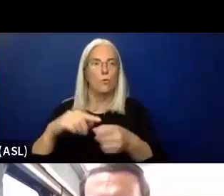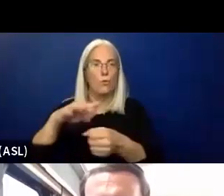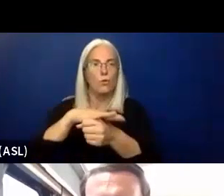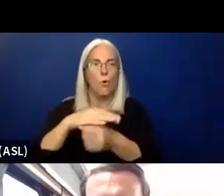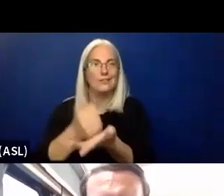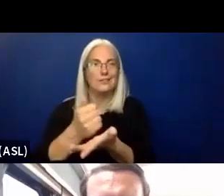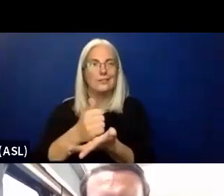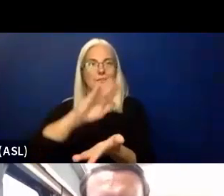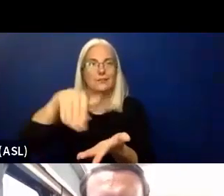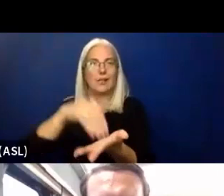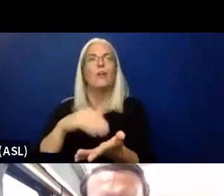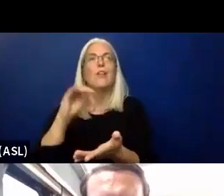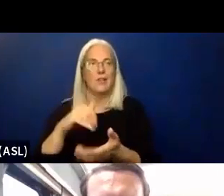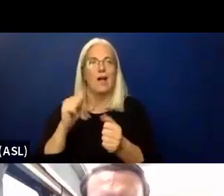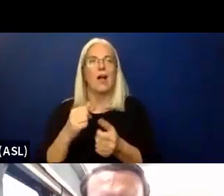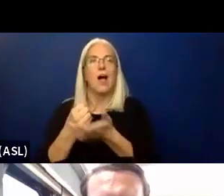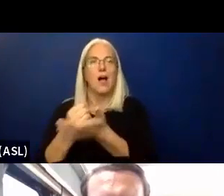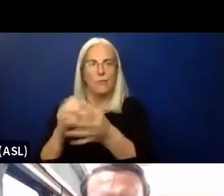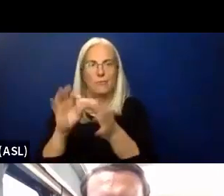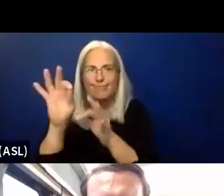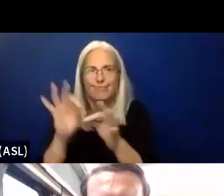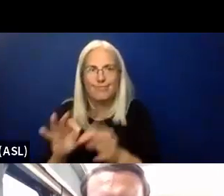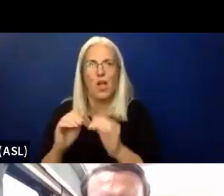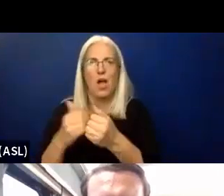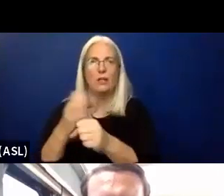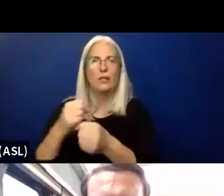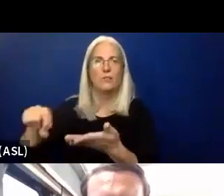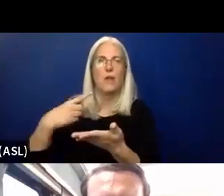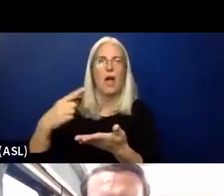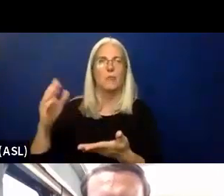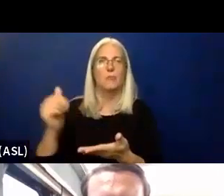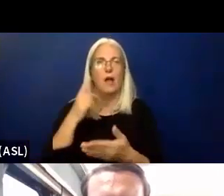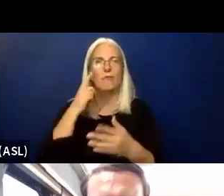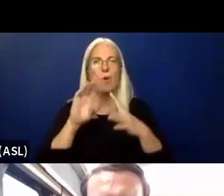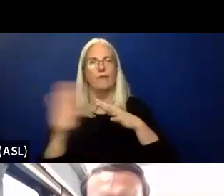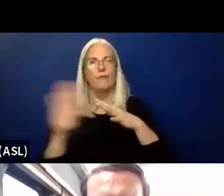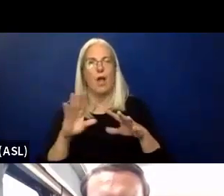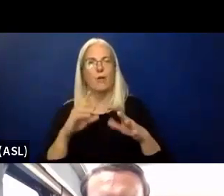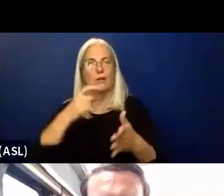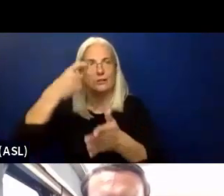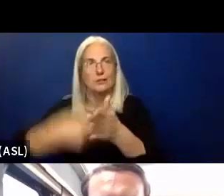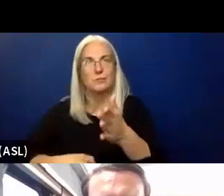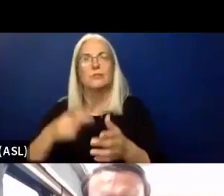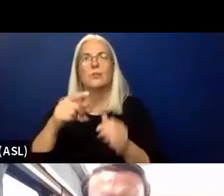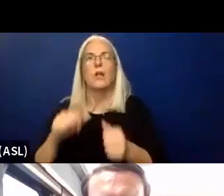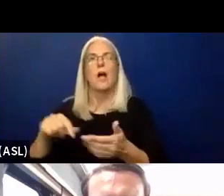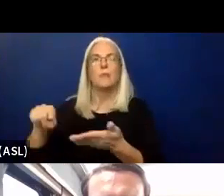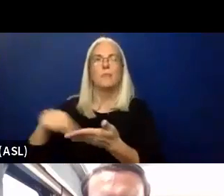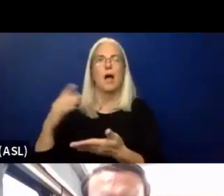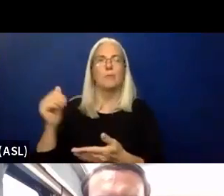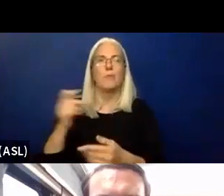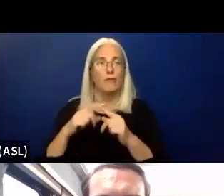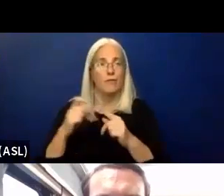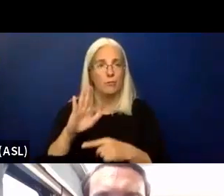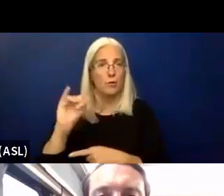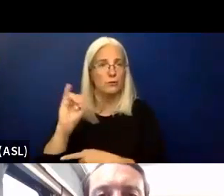You can get reimbursement for your evacuation expenses if from your insurance company. So please contact